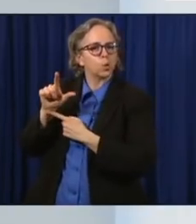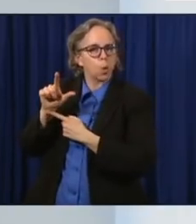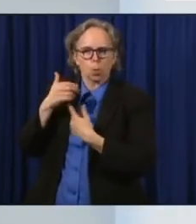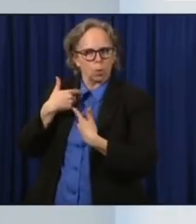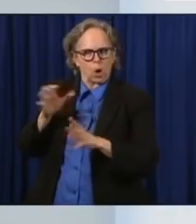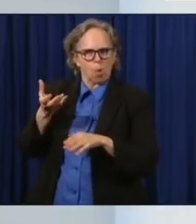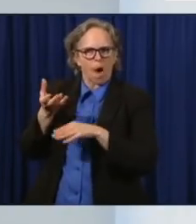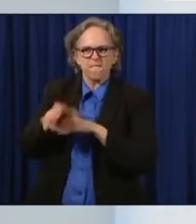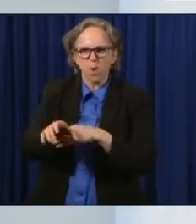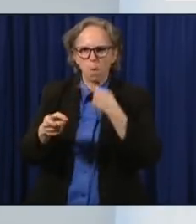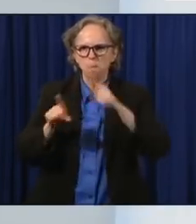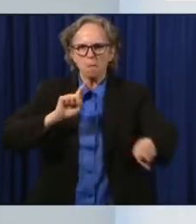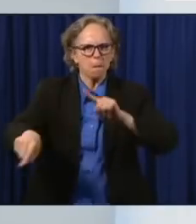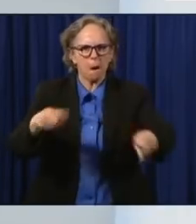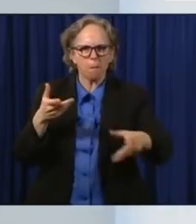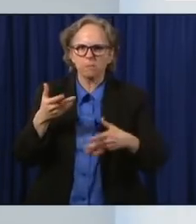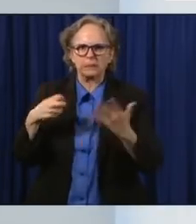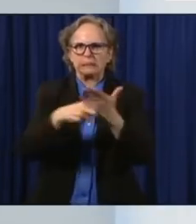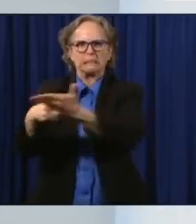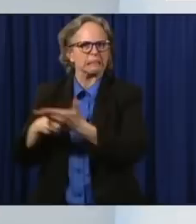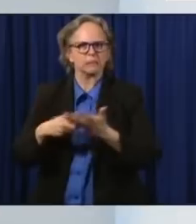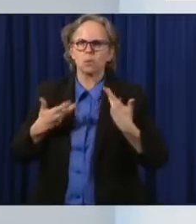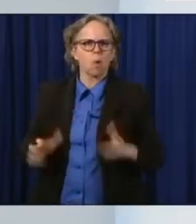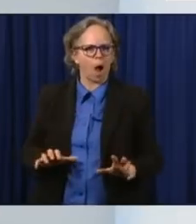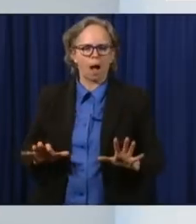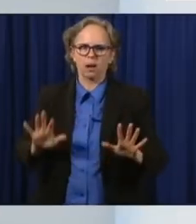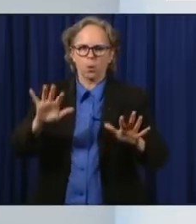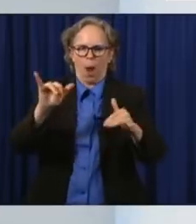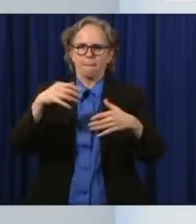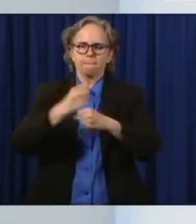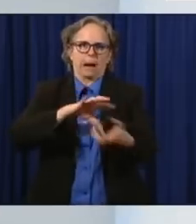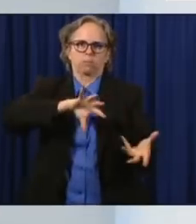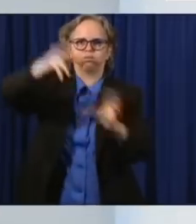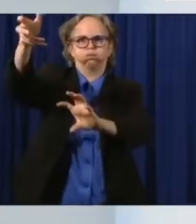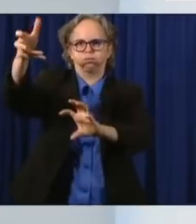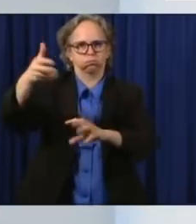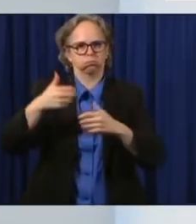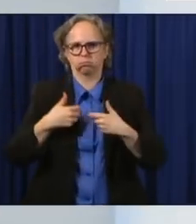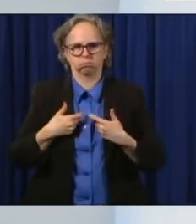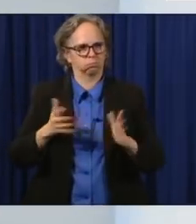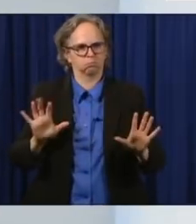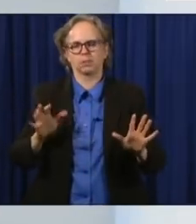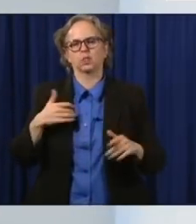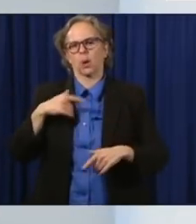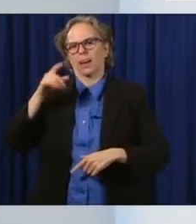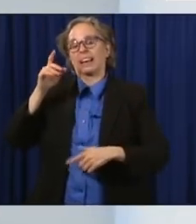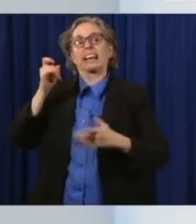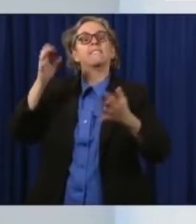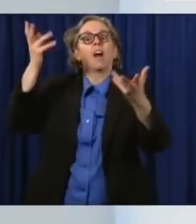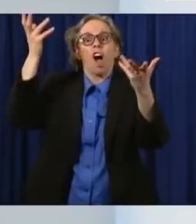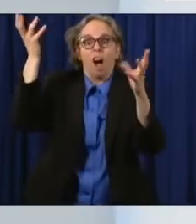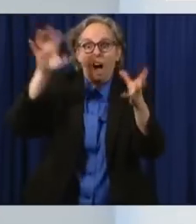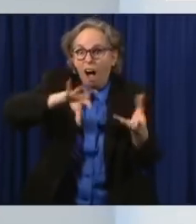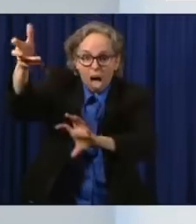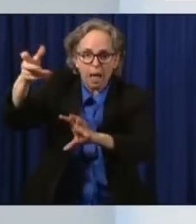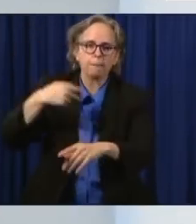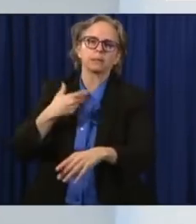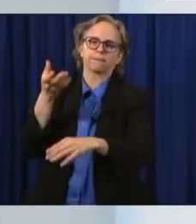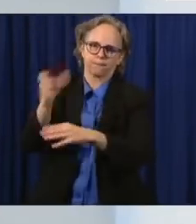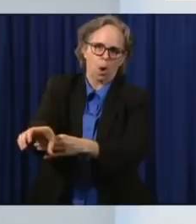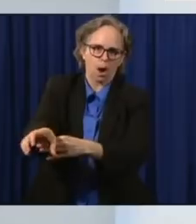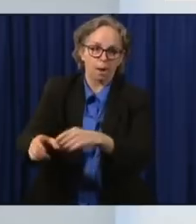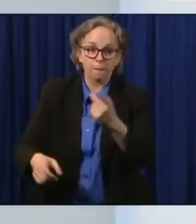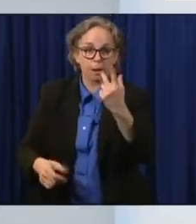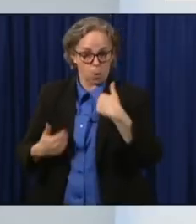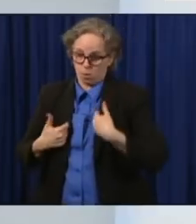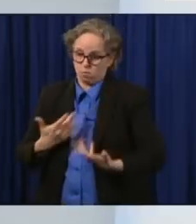for egregious situations that enforcement has ever been thought of as a tool to do this. And so